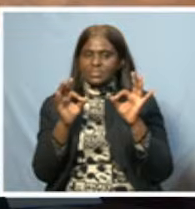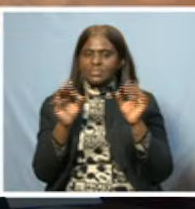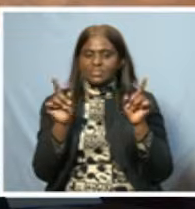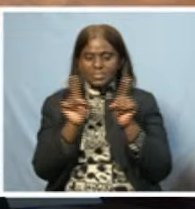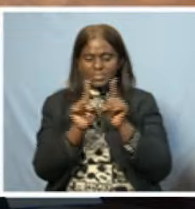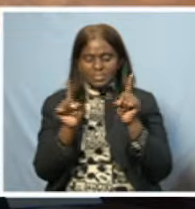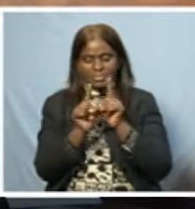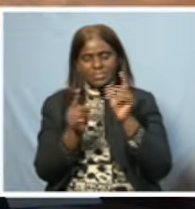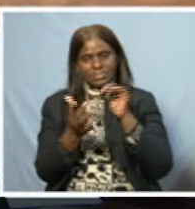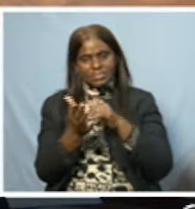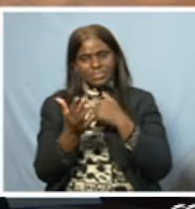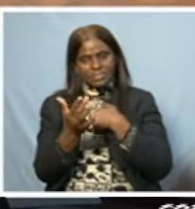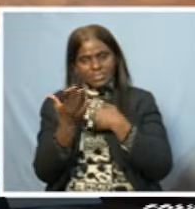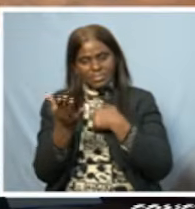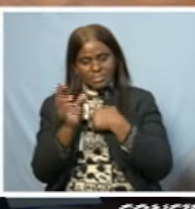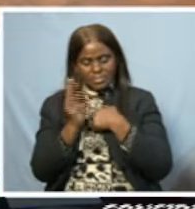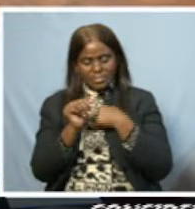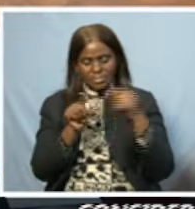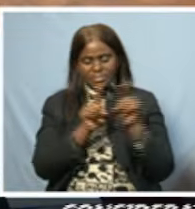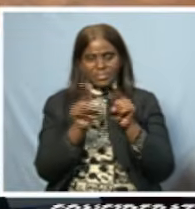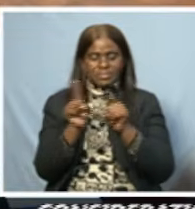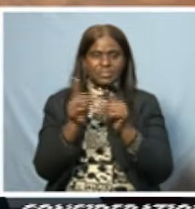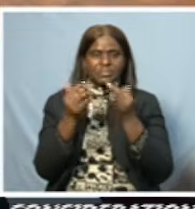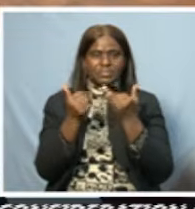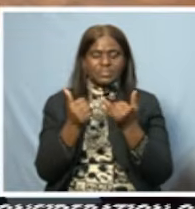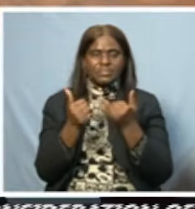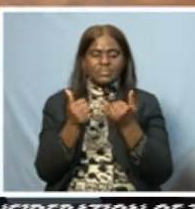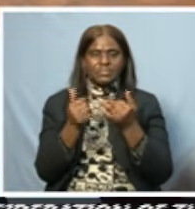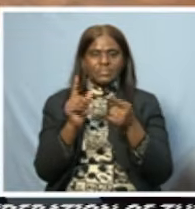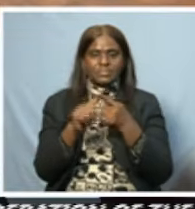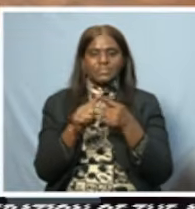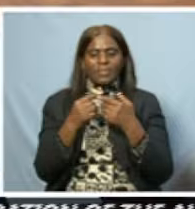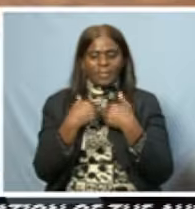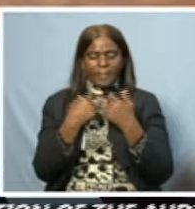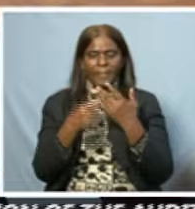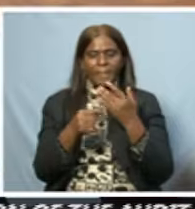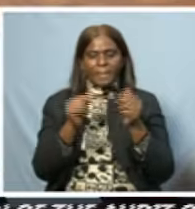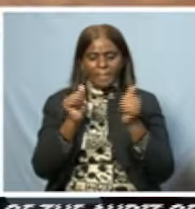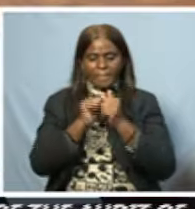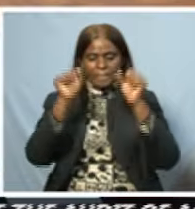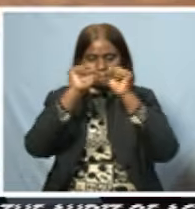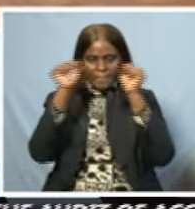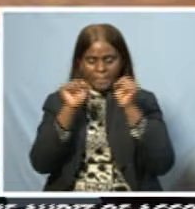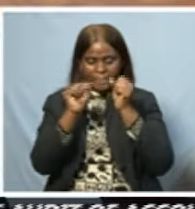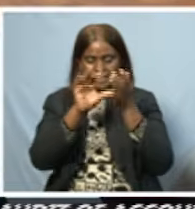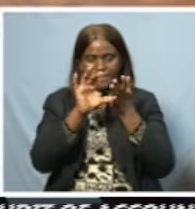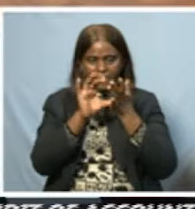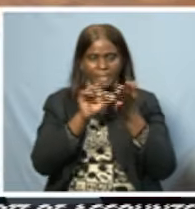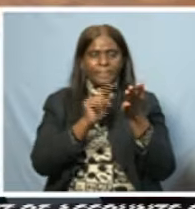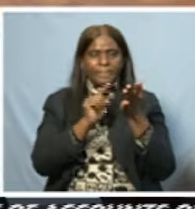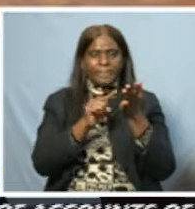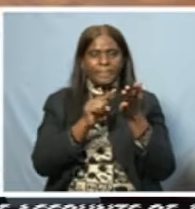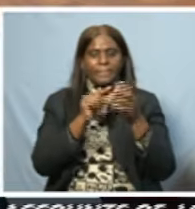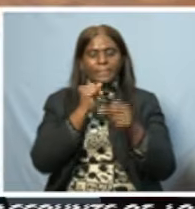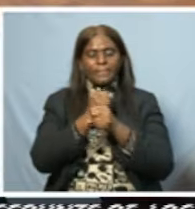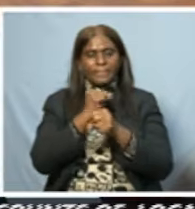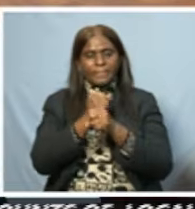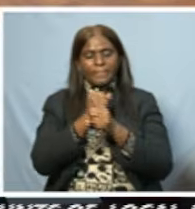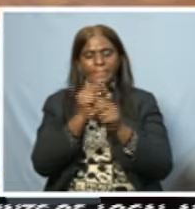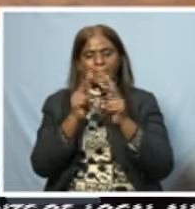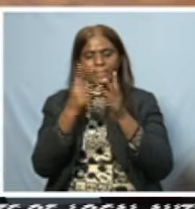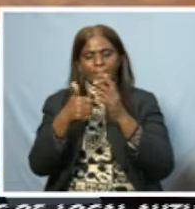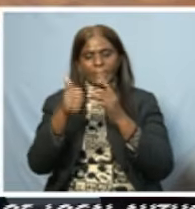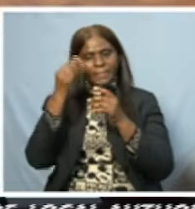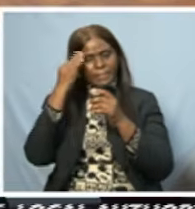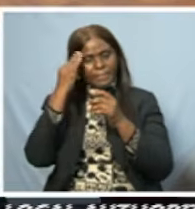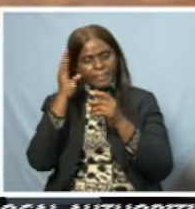And we also want to come up with a structured debt liquidation framework so that you